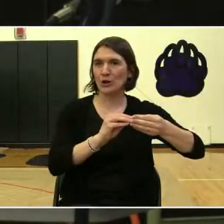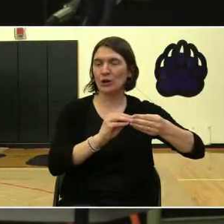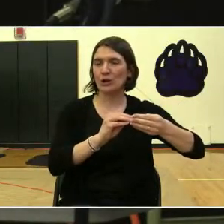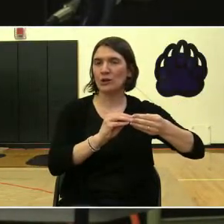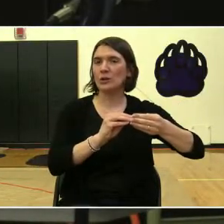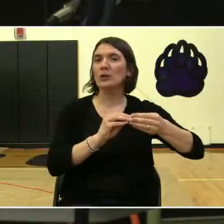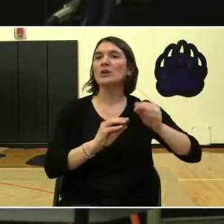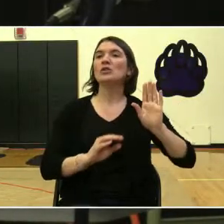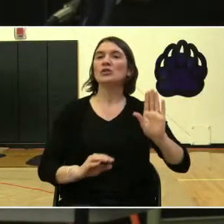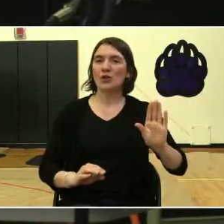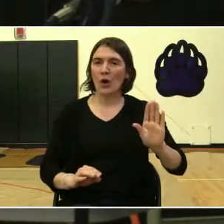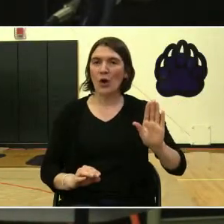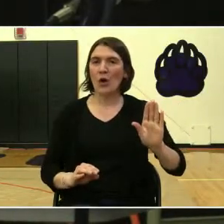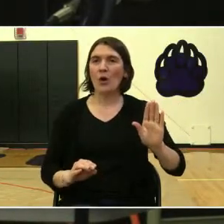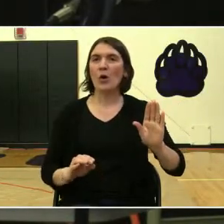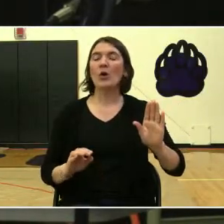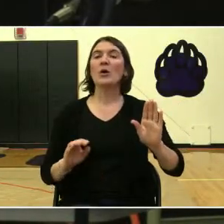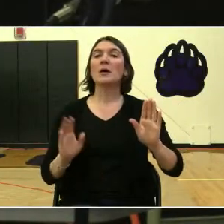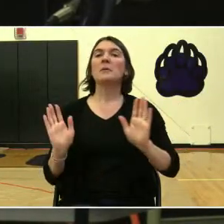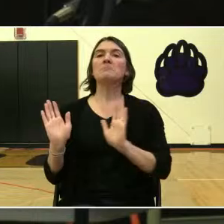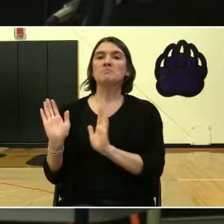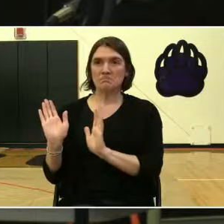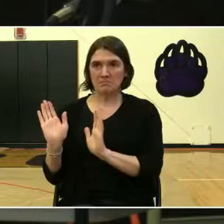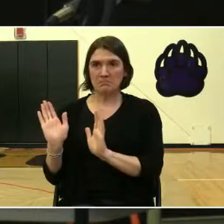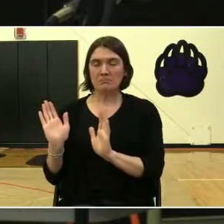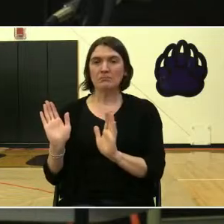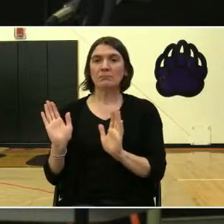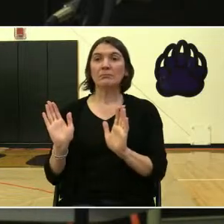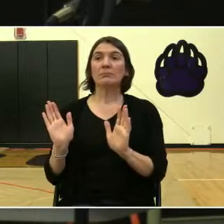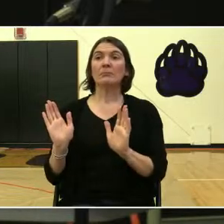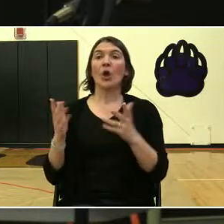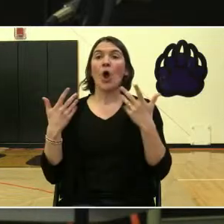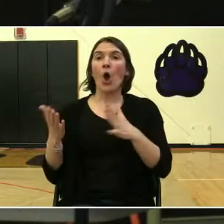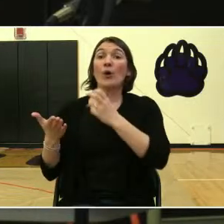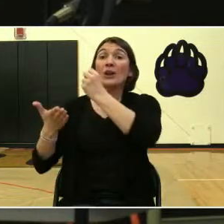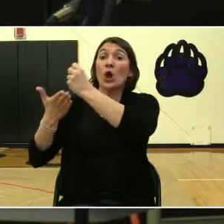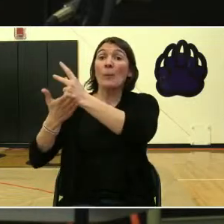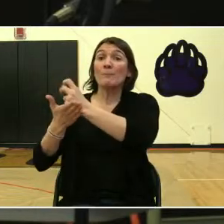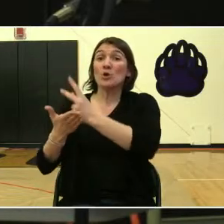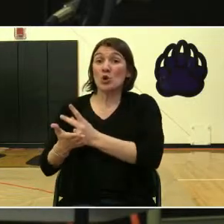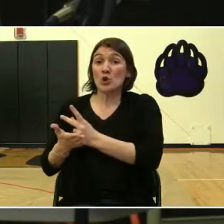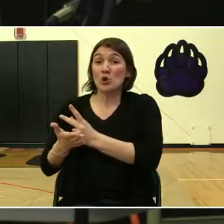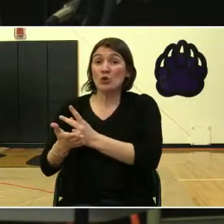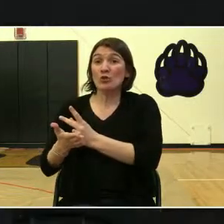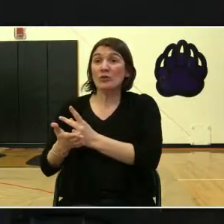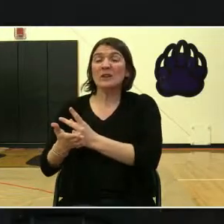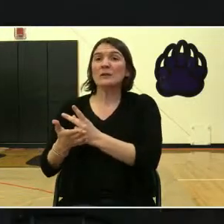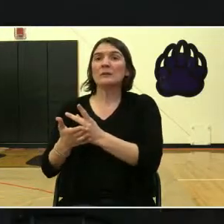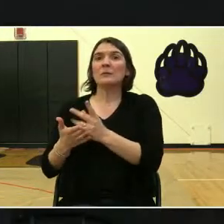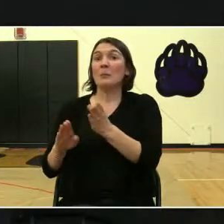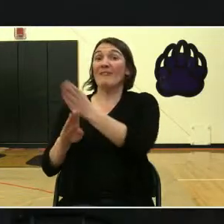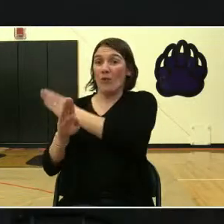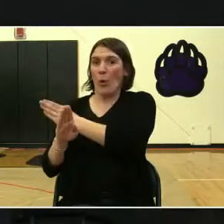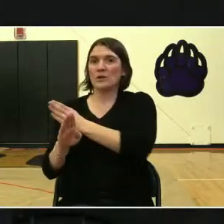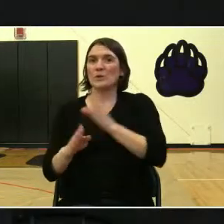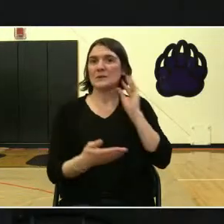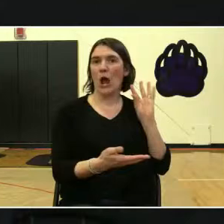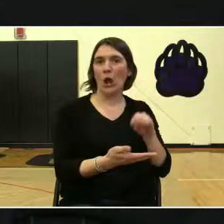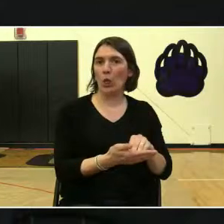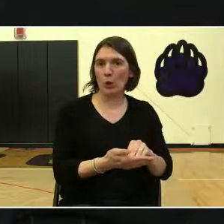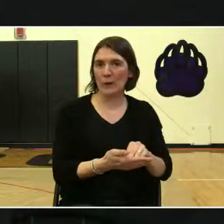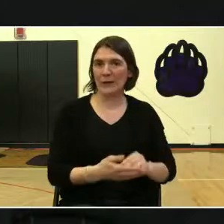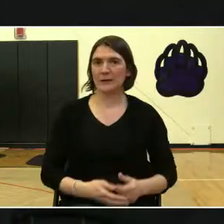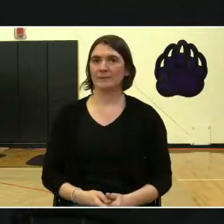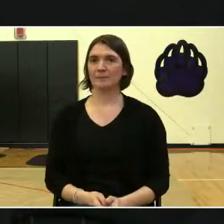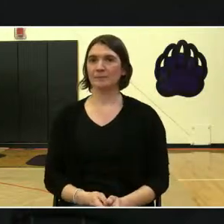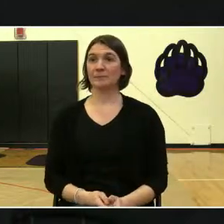it's we there there's a less of a need because some of it's already been approved by the meeting